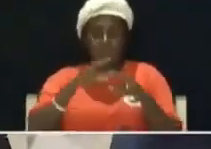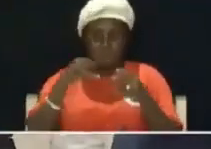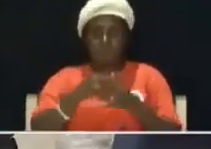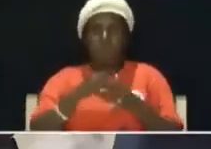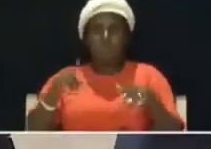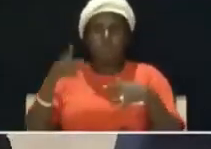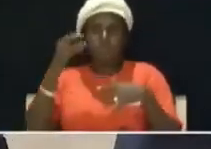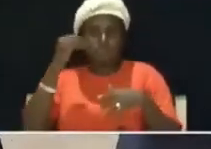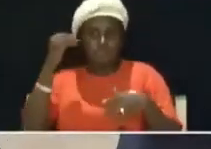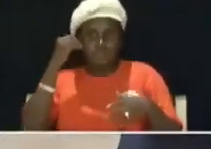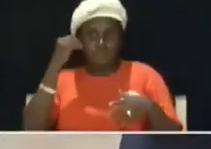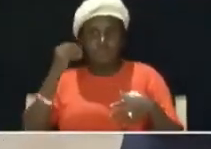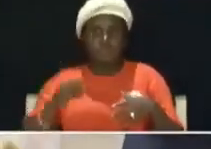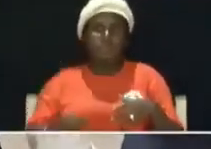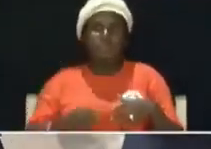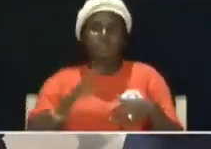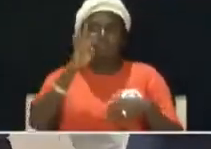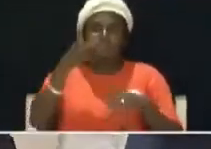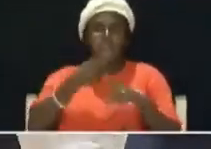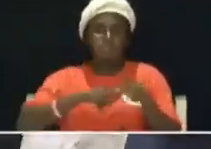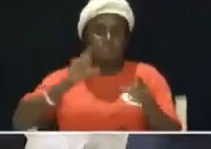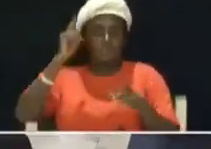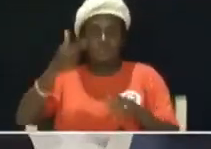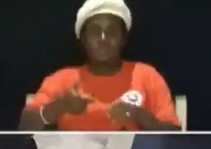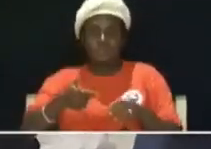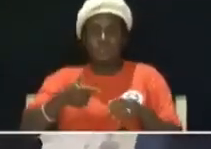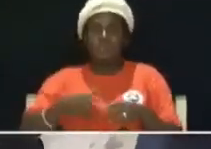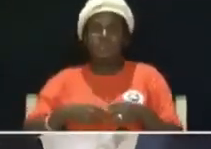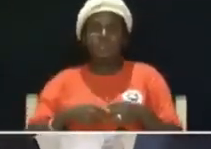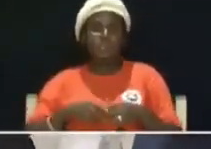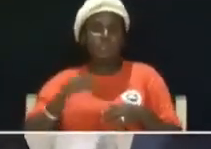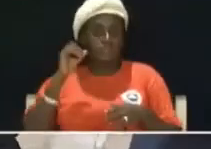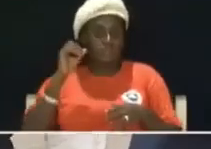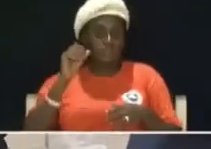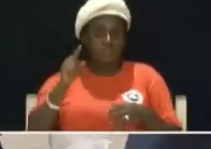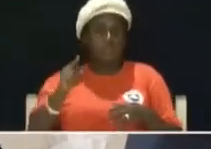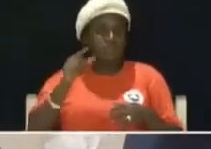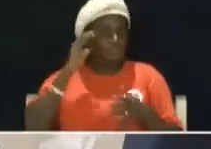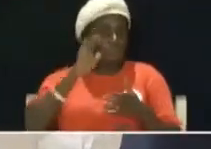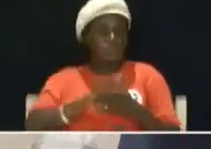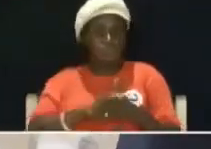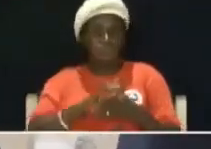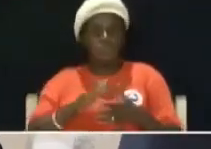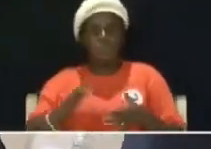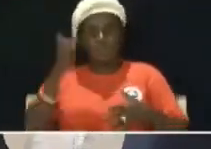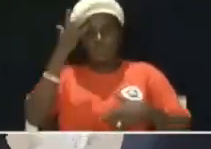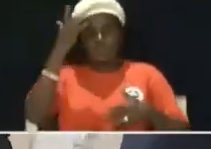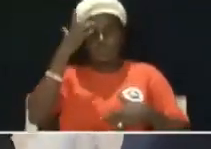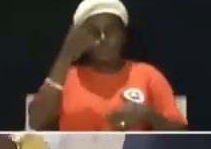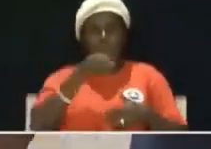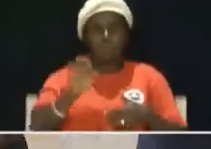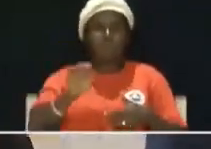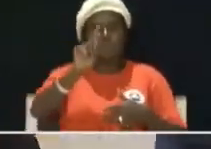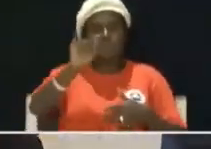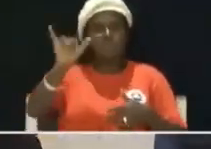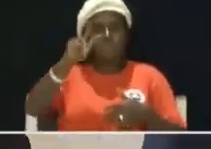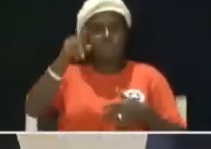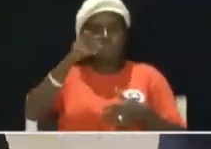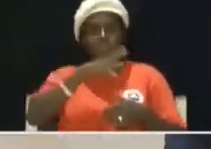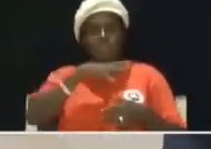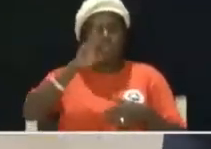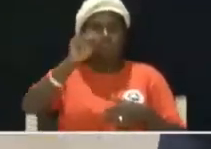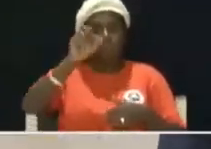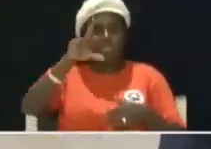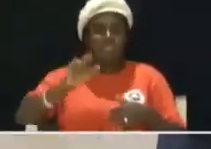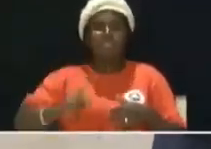home. 4 months later, my wife became sick of typhoid and malaria. We have